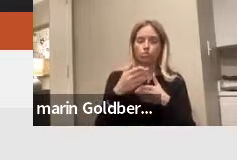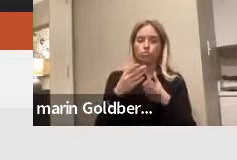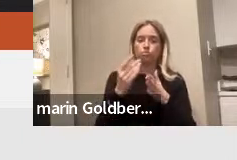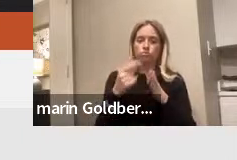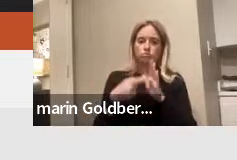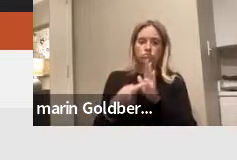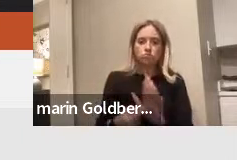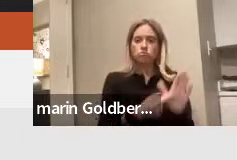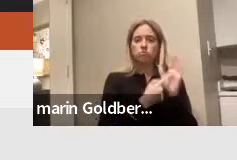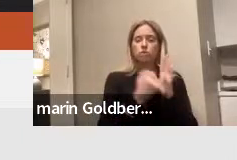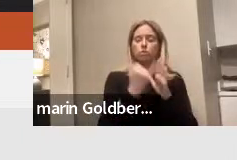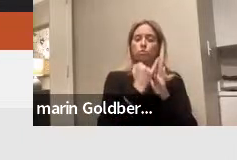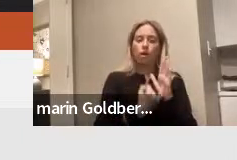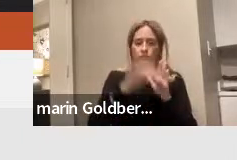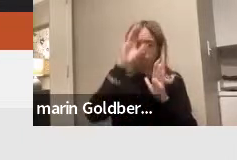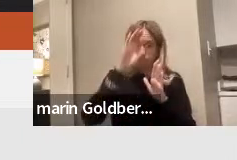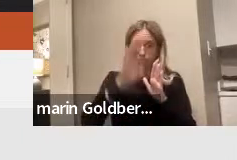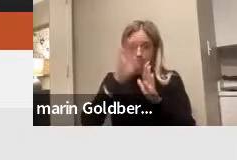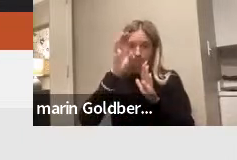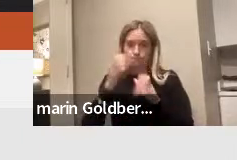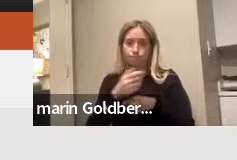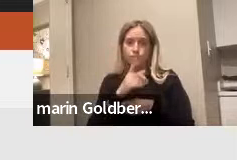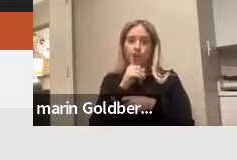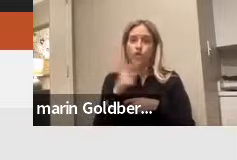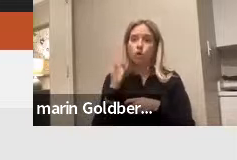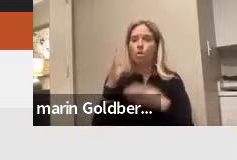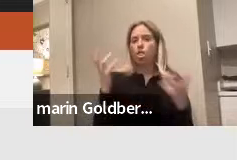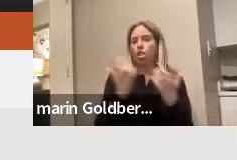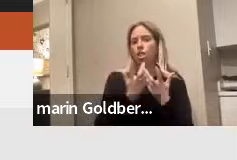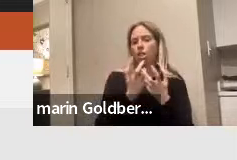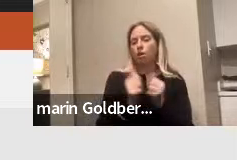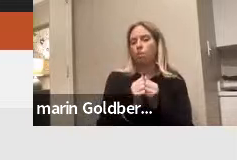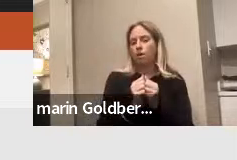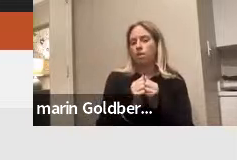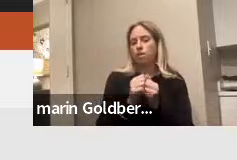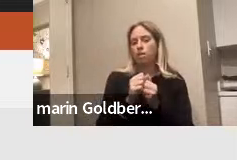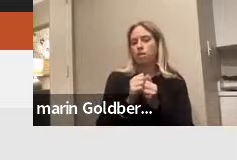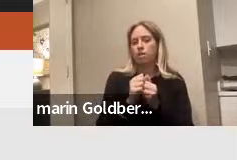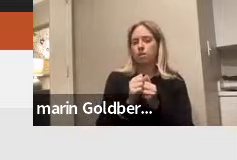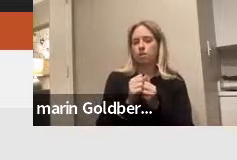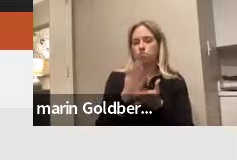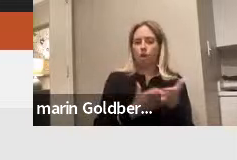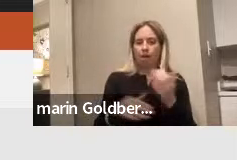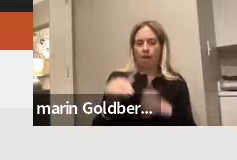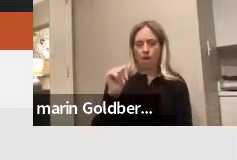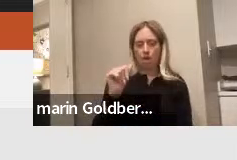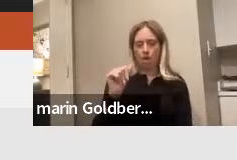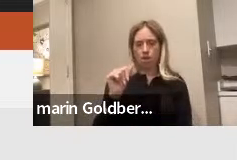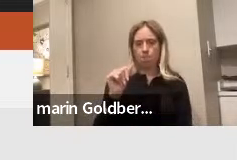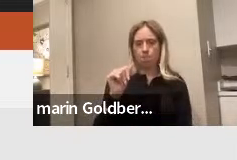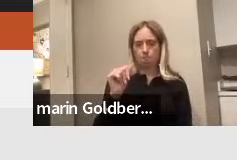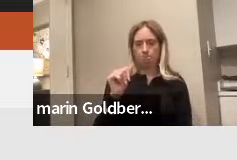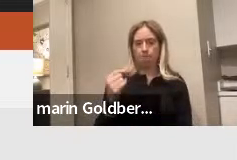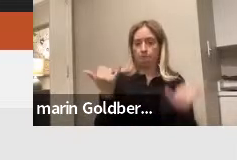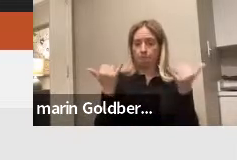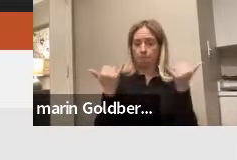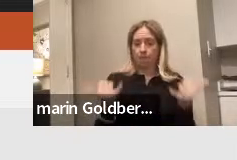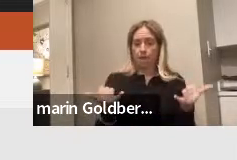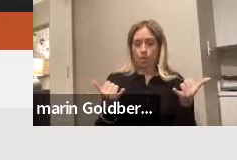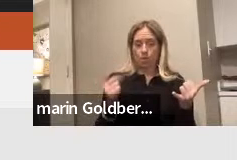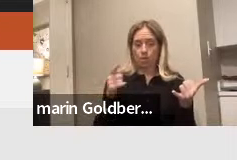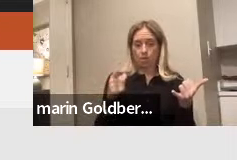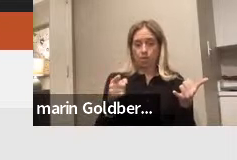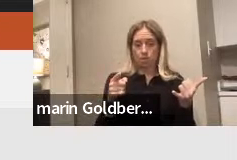or photographs that ensure compliance with subsection A. So now on